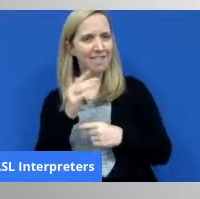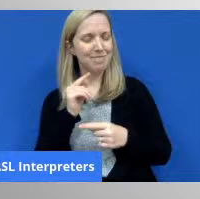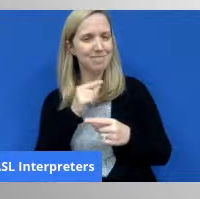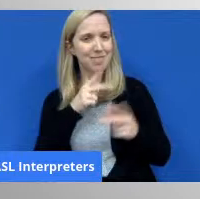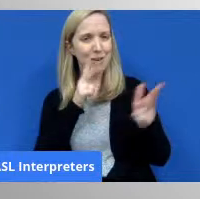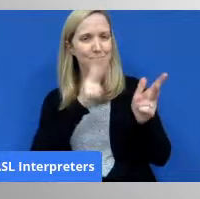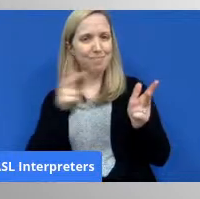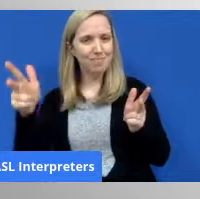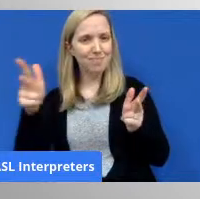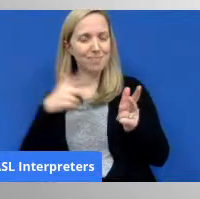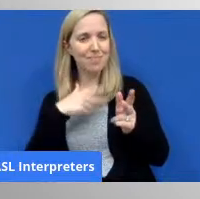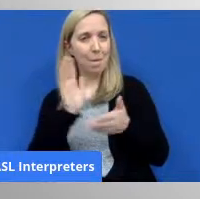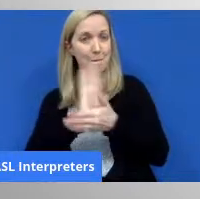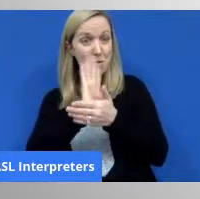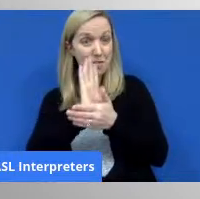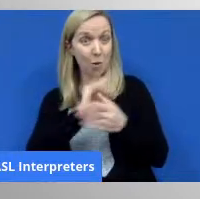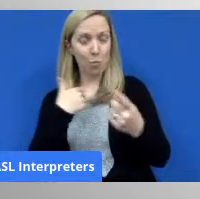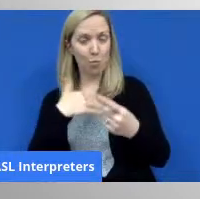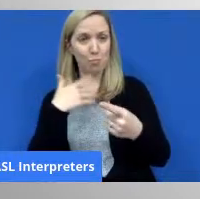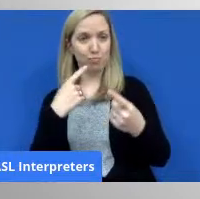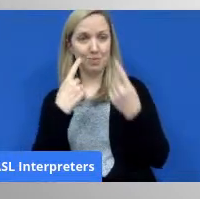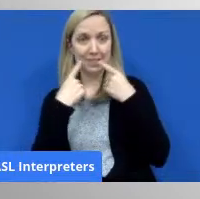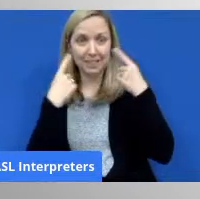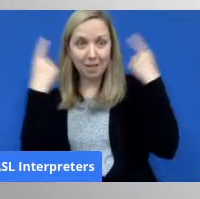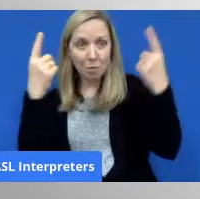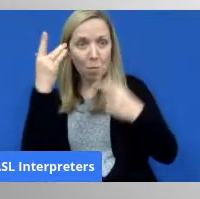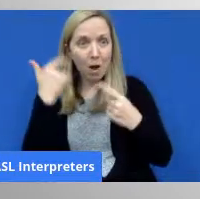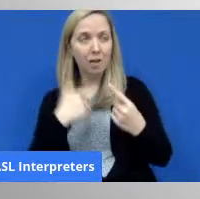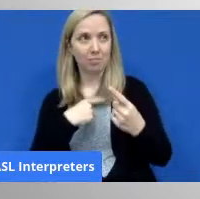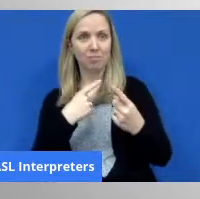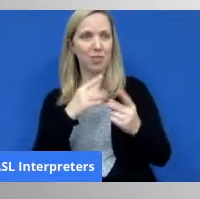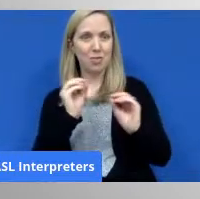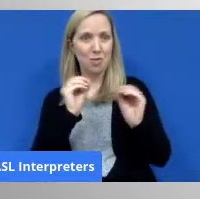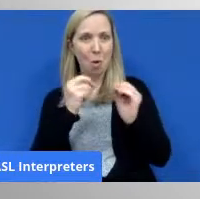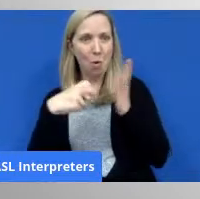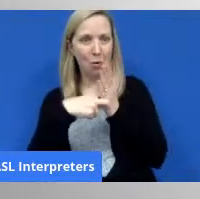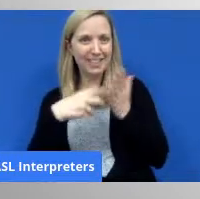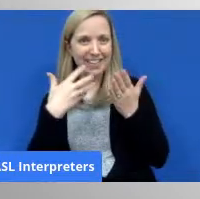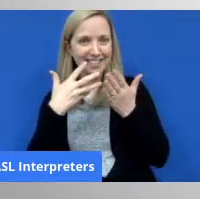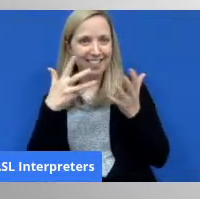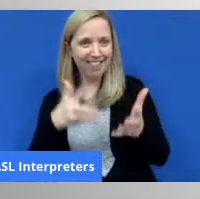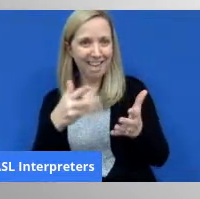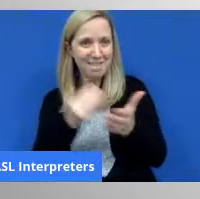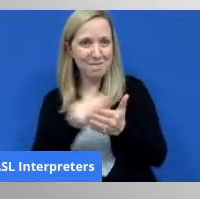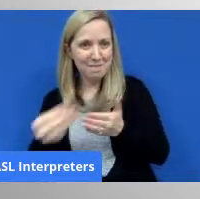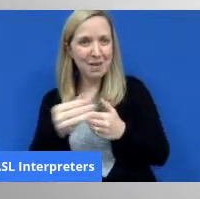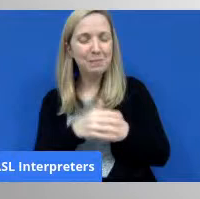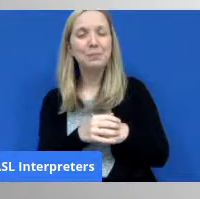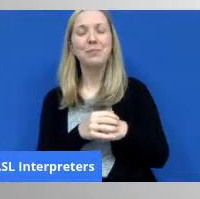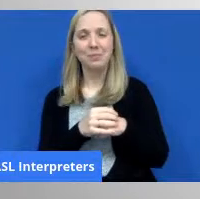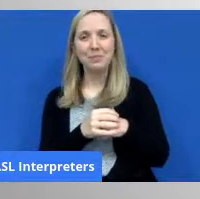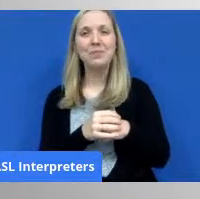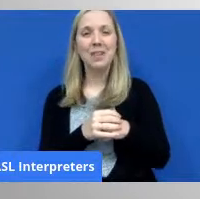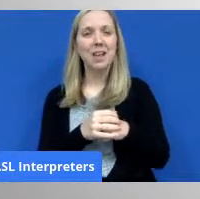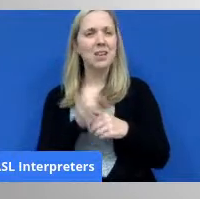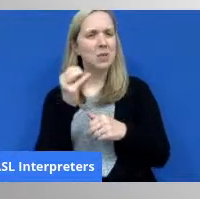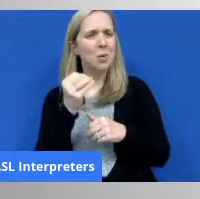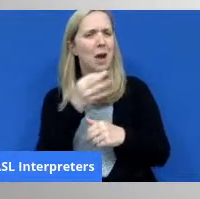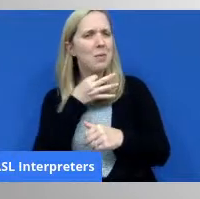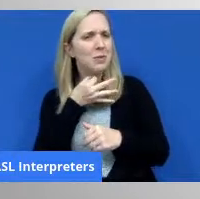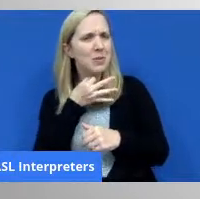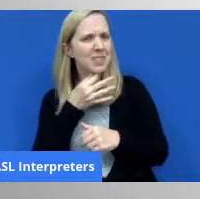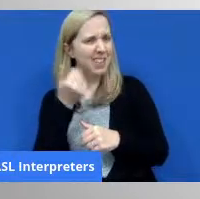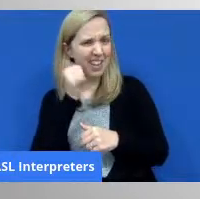was a big success because it sold out pretty quickly. Mm-hmm. I was just wondering if, there's any thoughts about doing